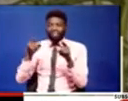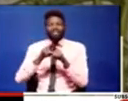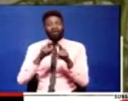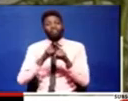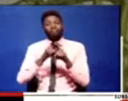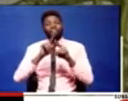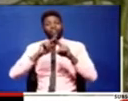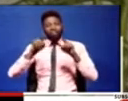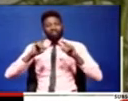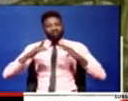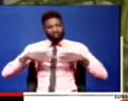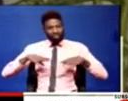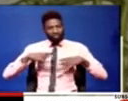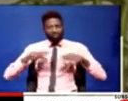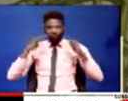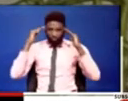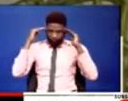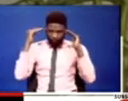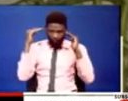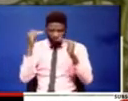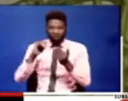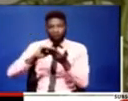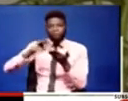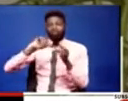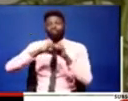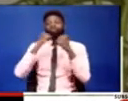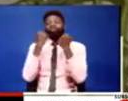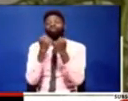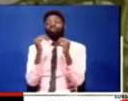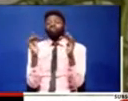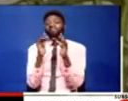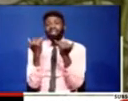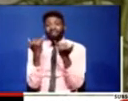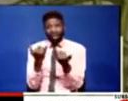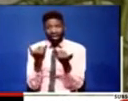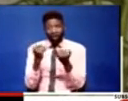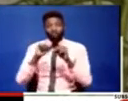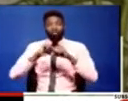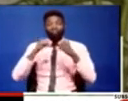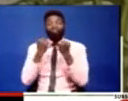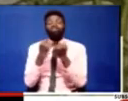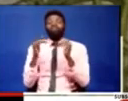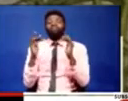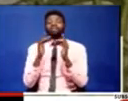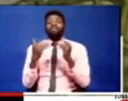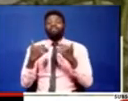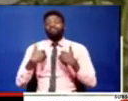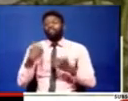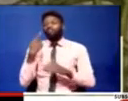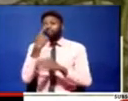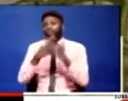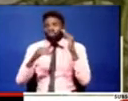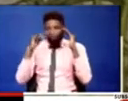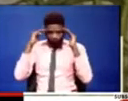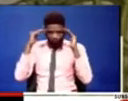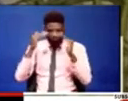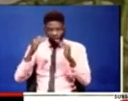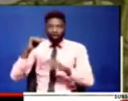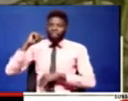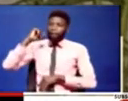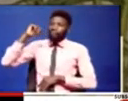in social media. At this very critical time, what role does social media play in shaping the politics that will